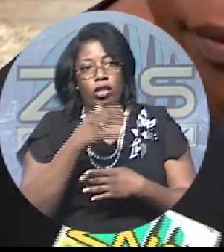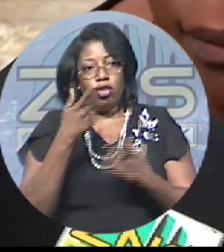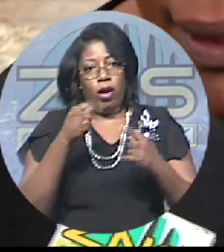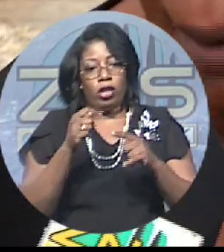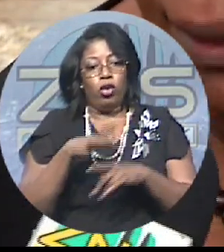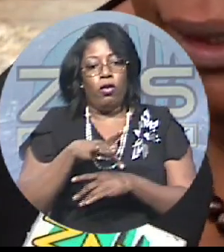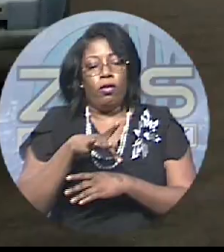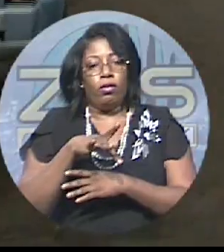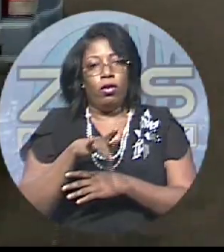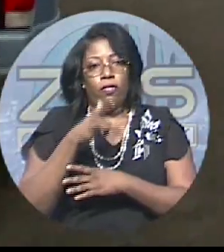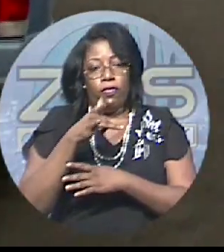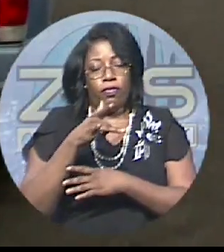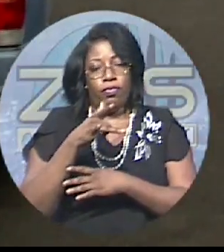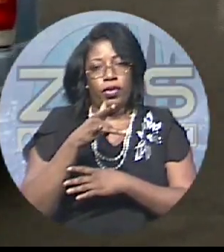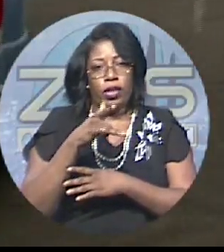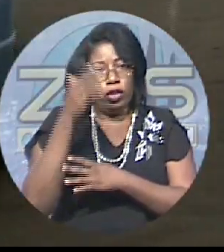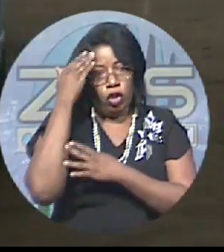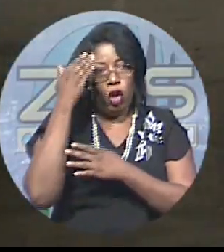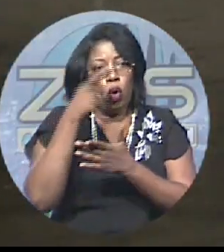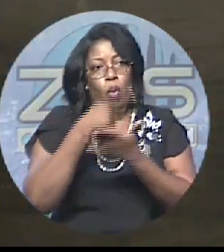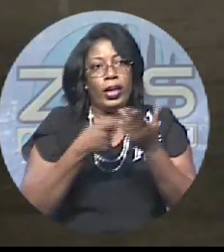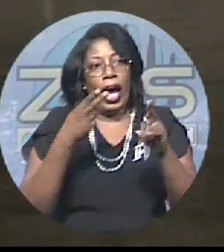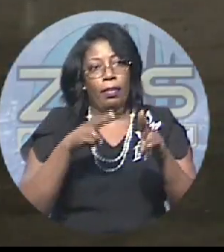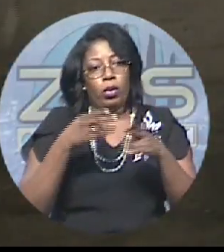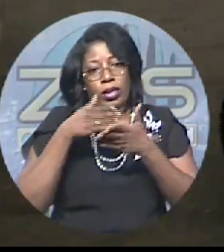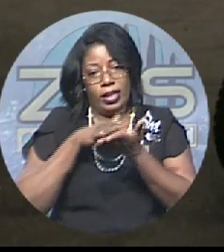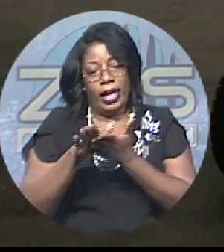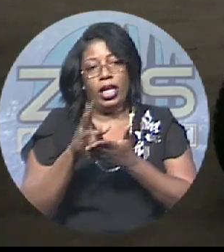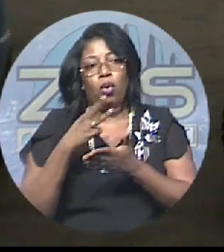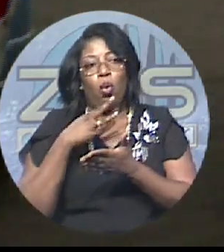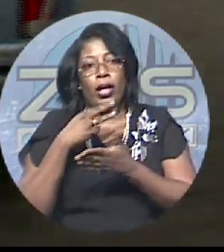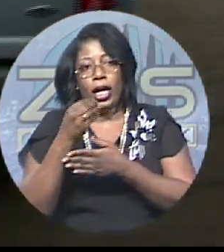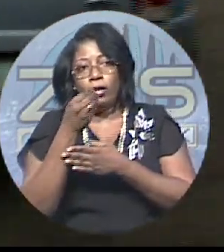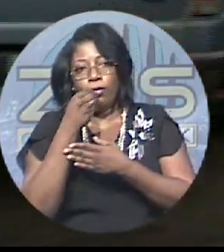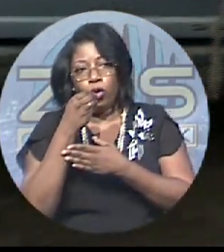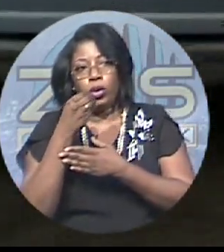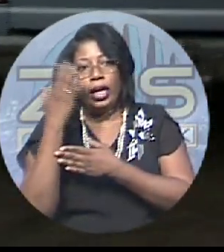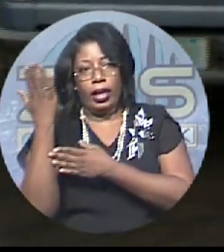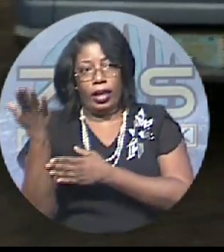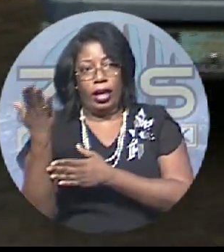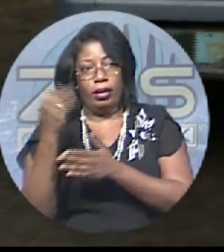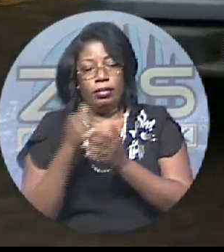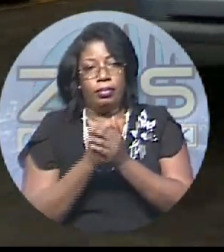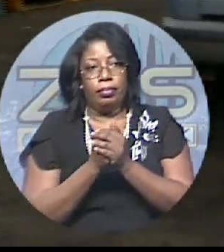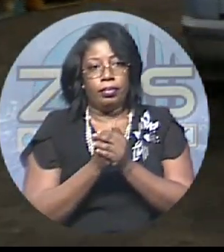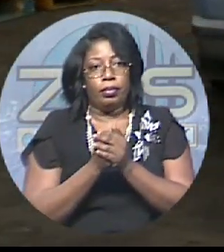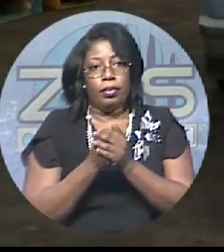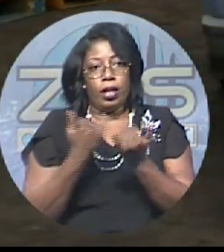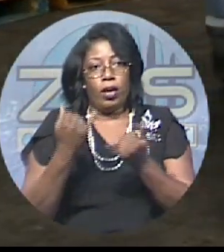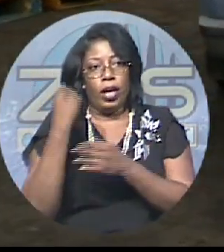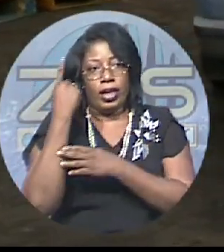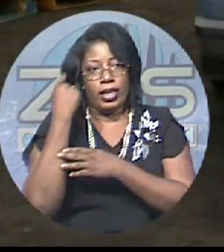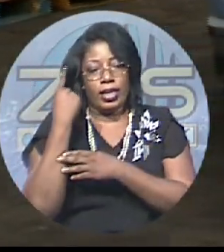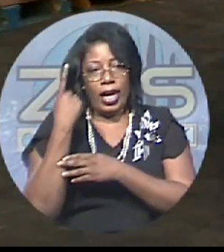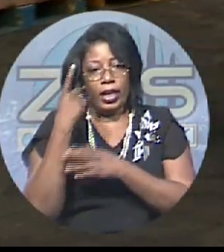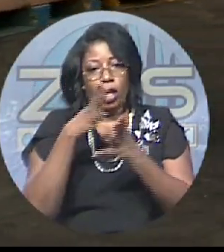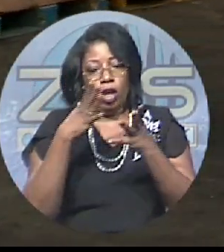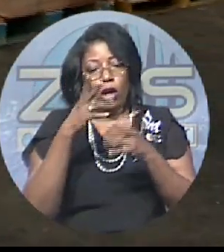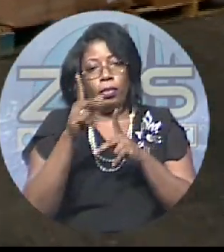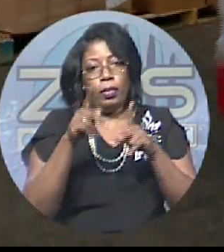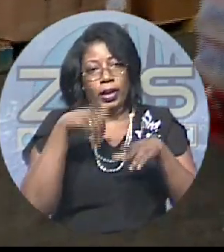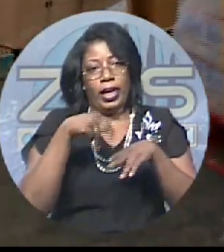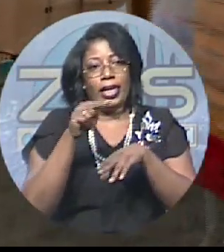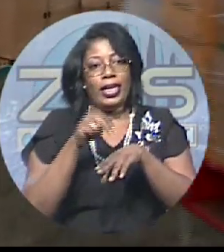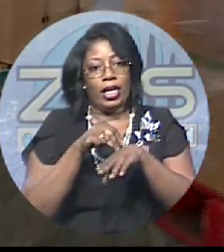up there. We don't know what's happening, but we're sending food and water supplies anyway to make sure that they're straight over there. I understand that a lot of people in Nassau are